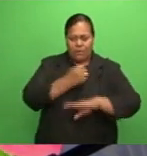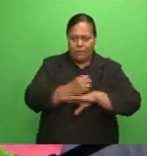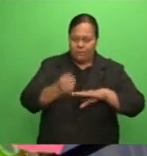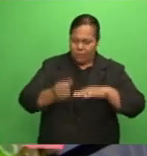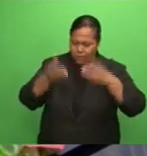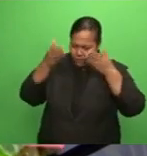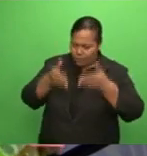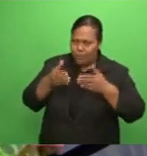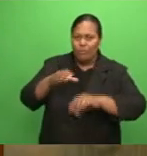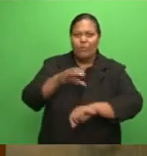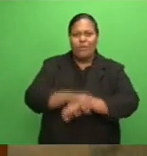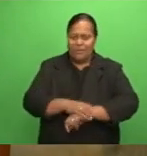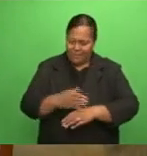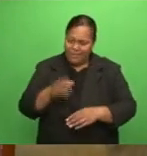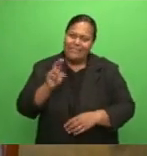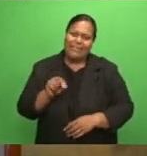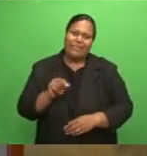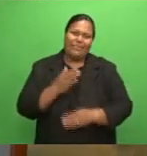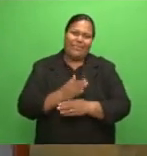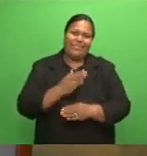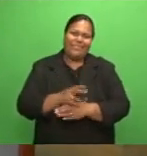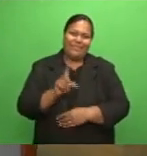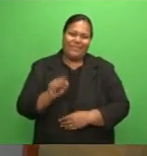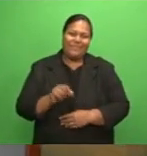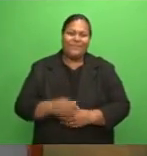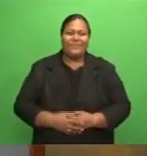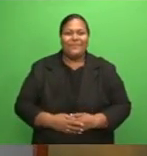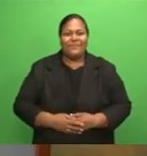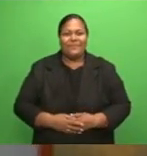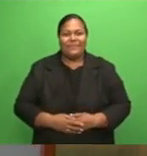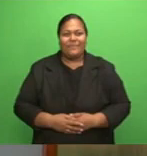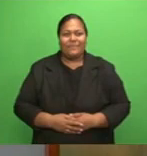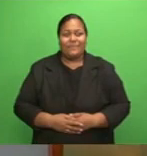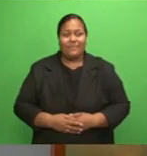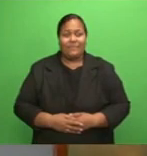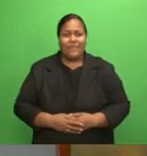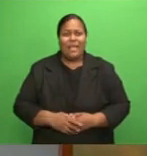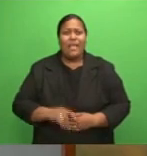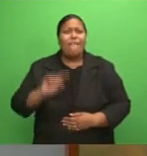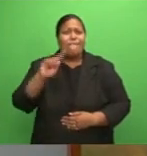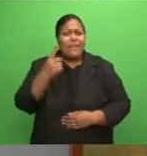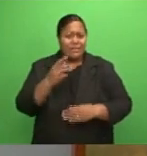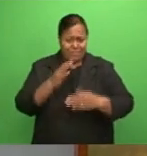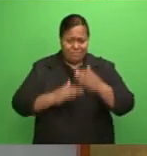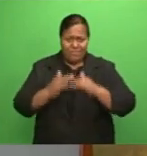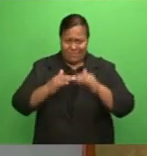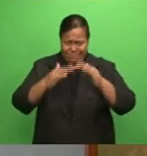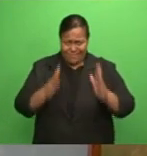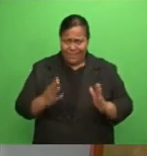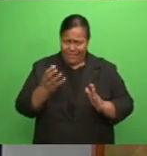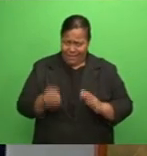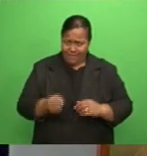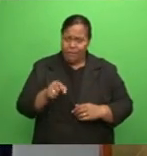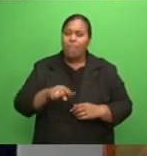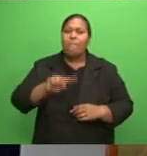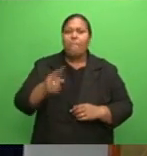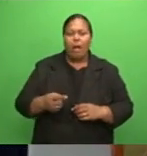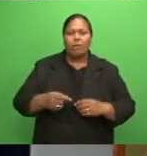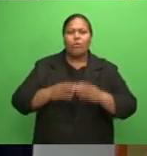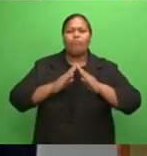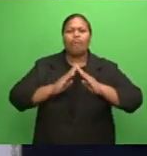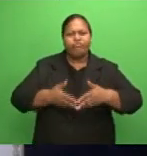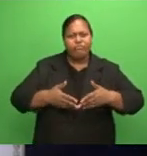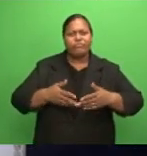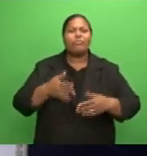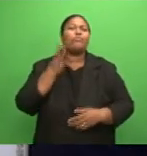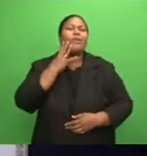our police to do. The initial community post, which was built in 1998, was severely damaged by T.C.